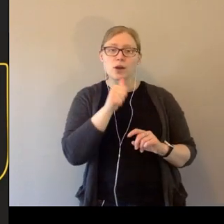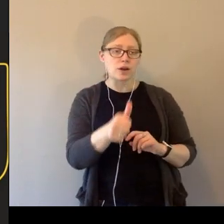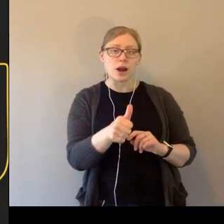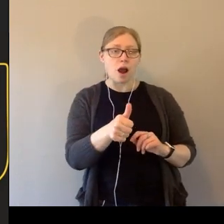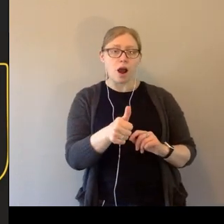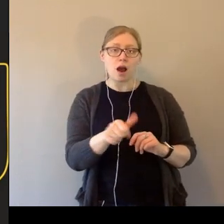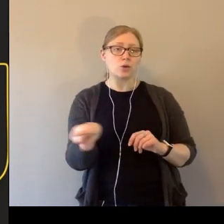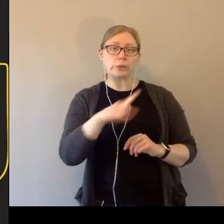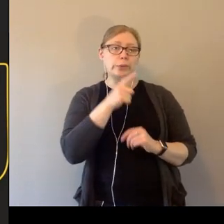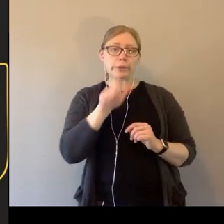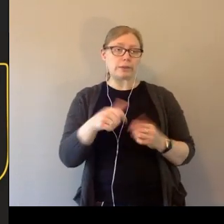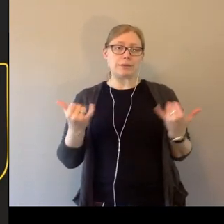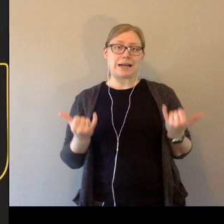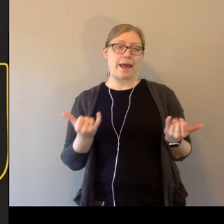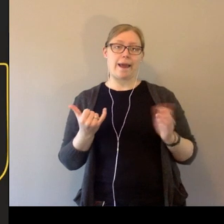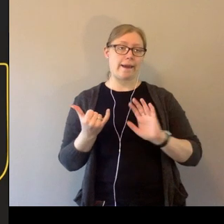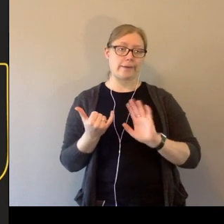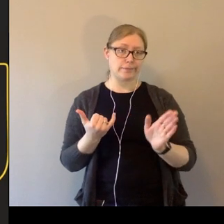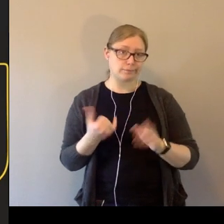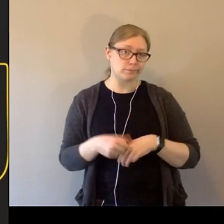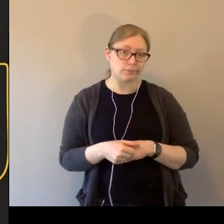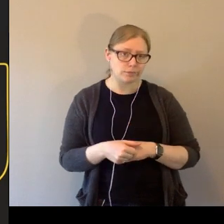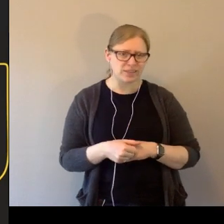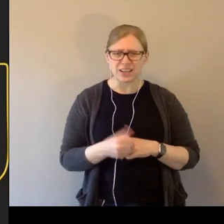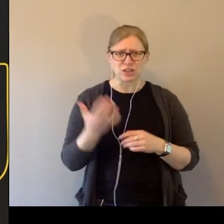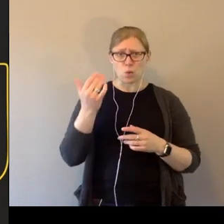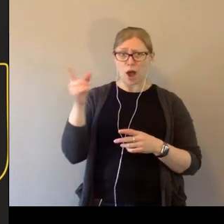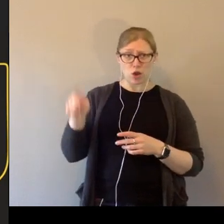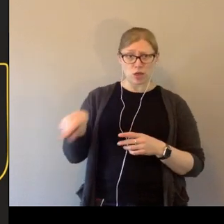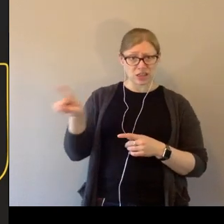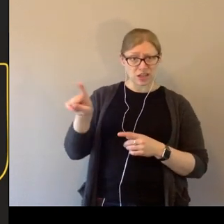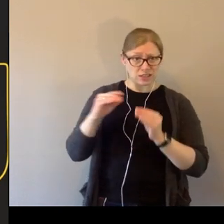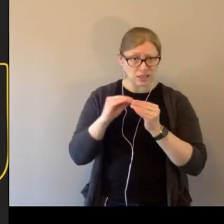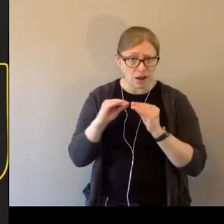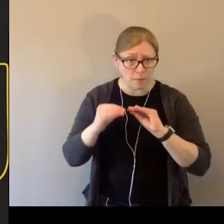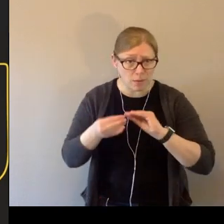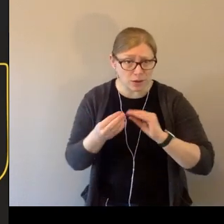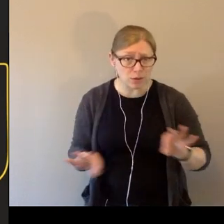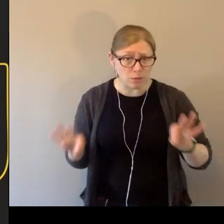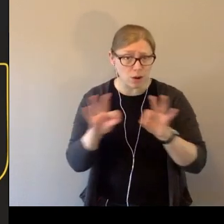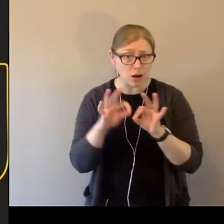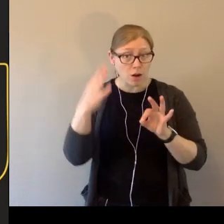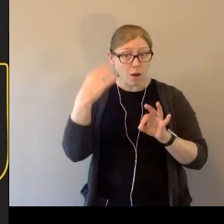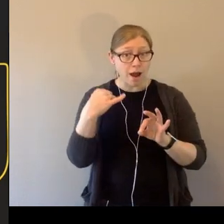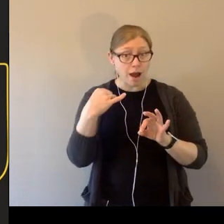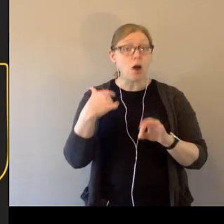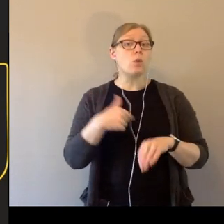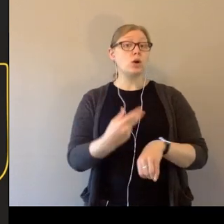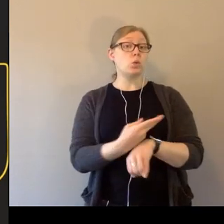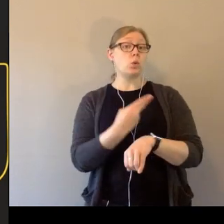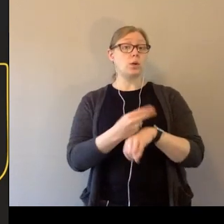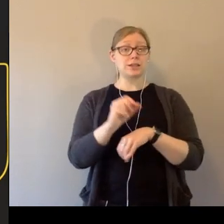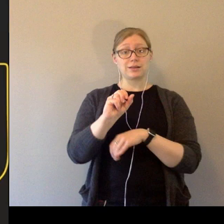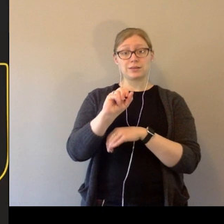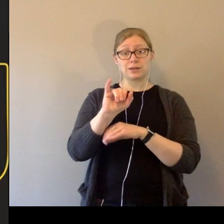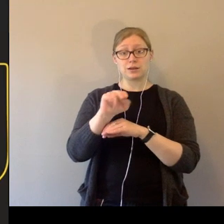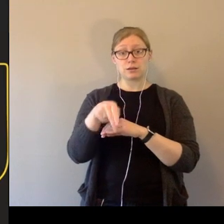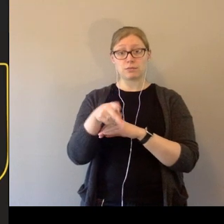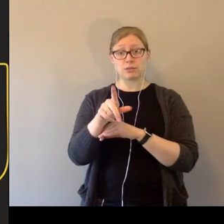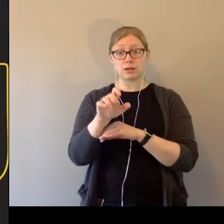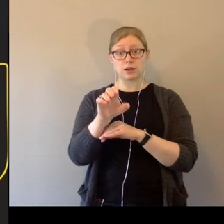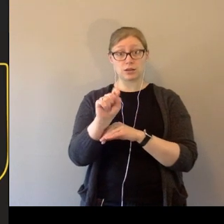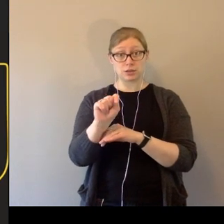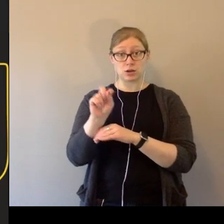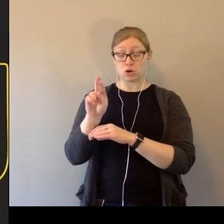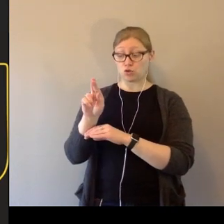need today. So why are these important? Well, because we use simplest radical form when we're trying to